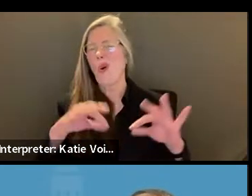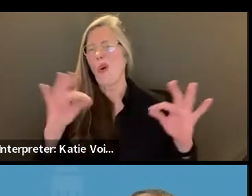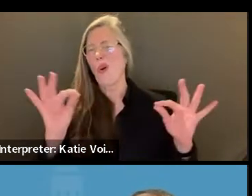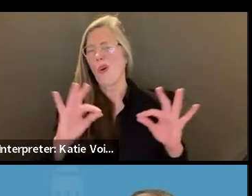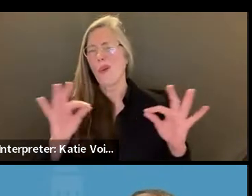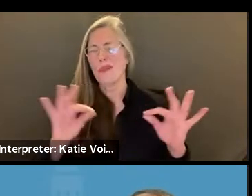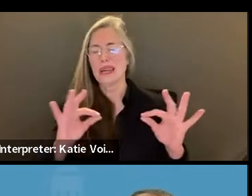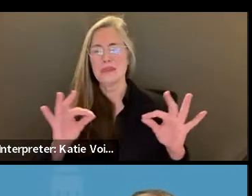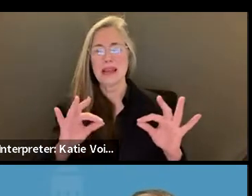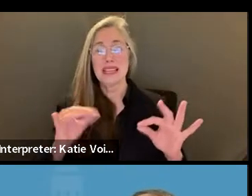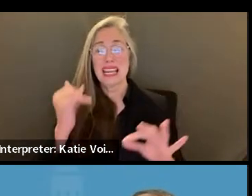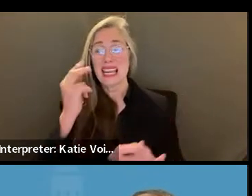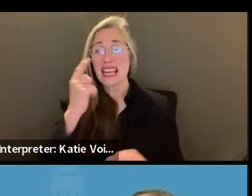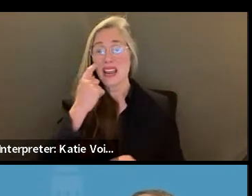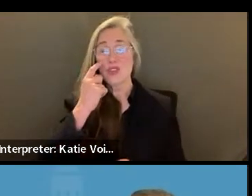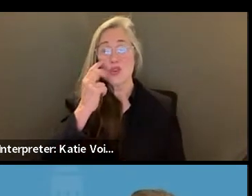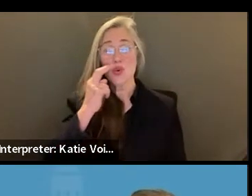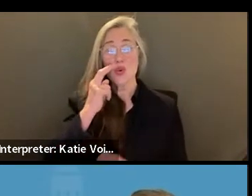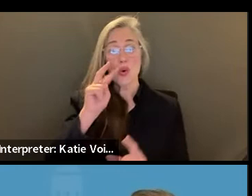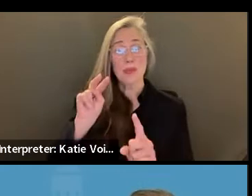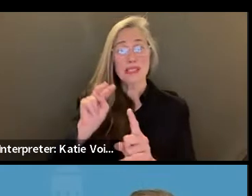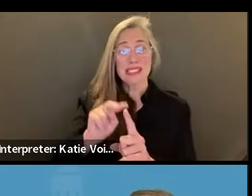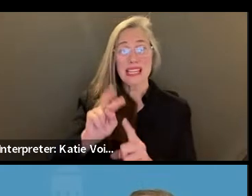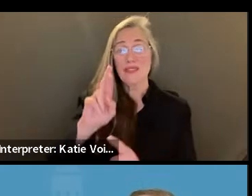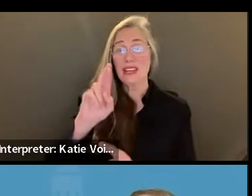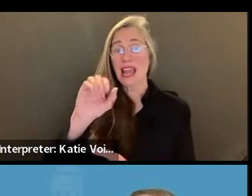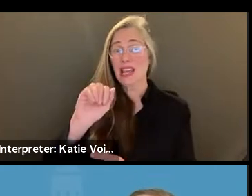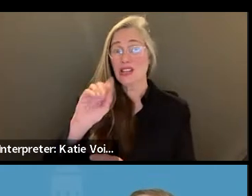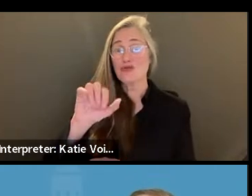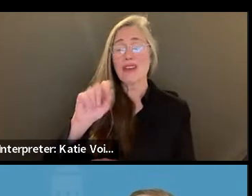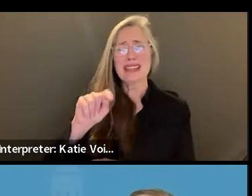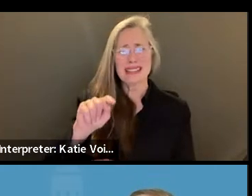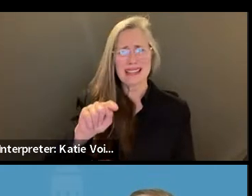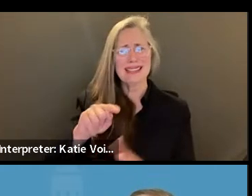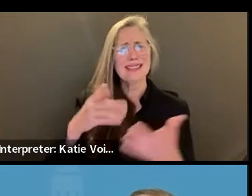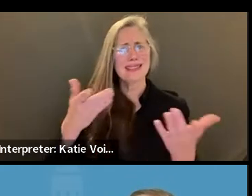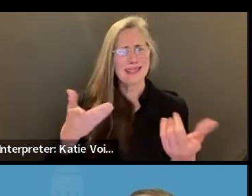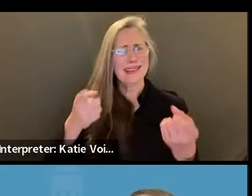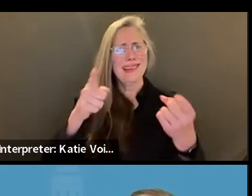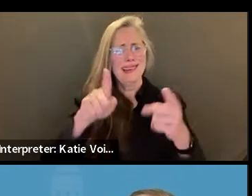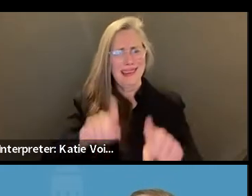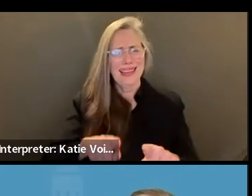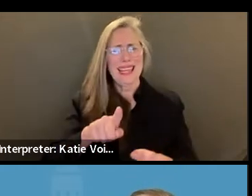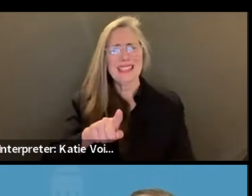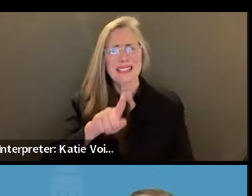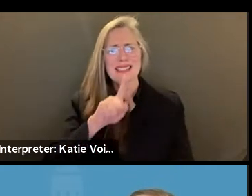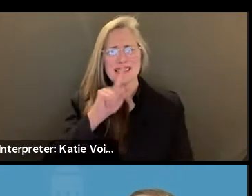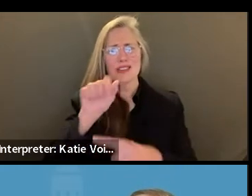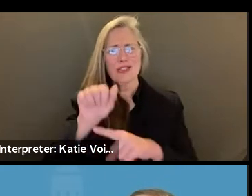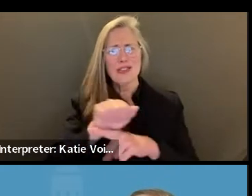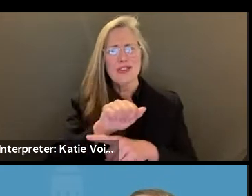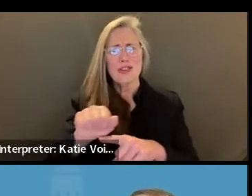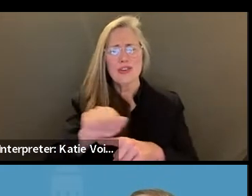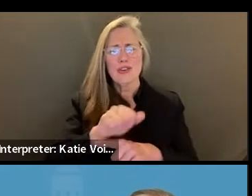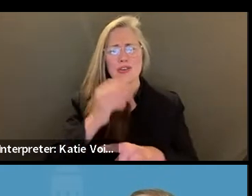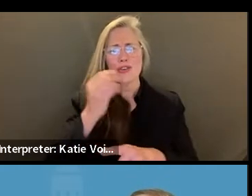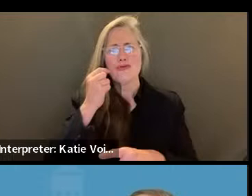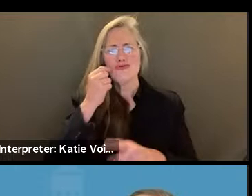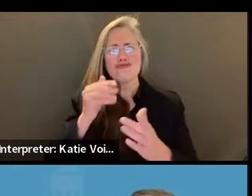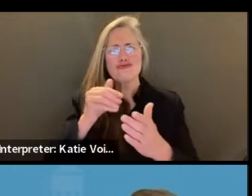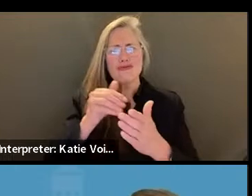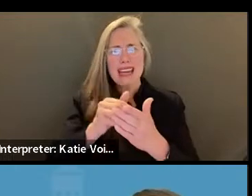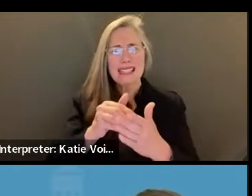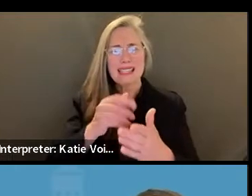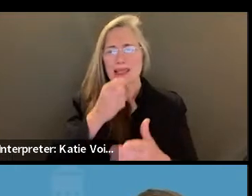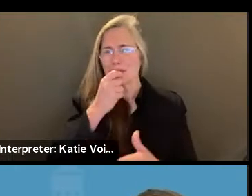as racist, it's racist, right? And it needs to be talked about. We can't get to a